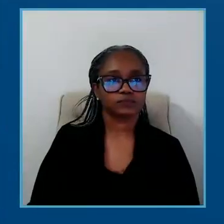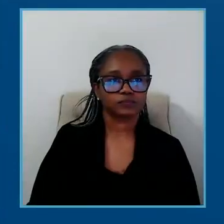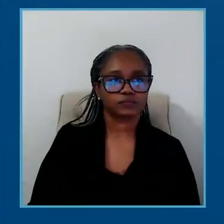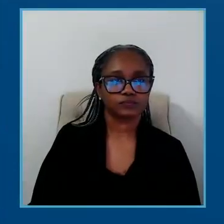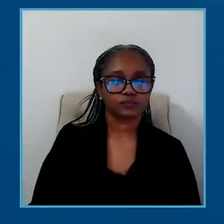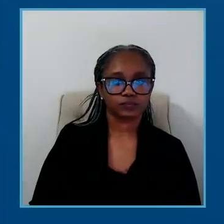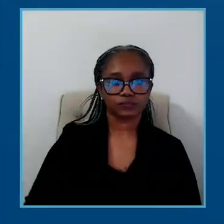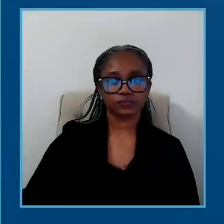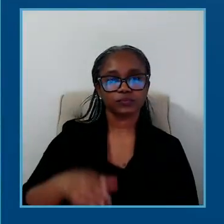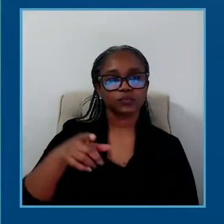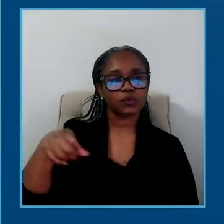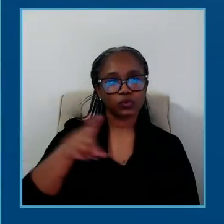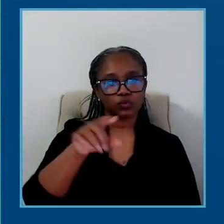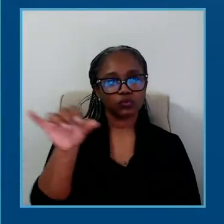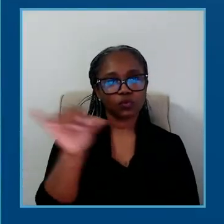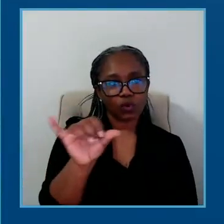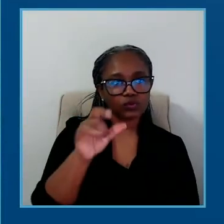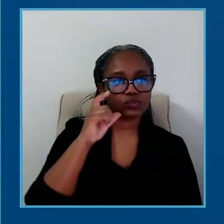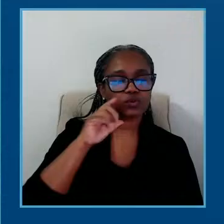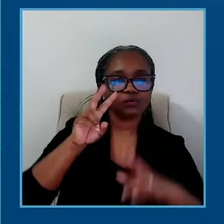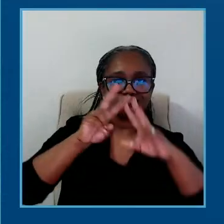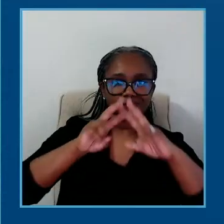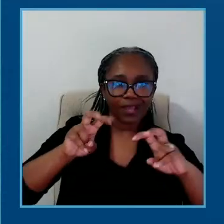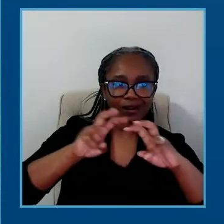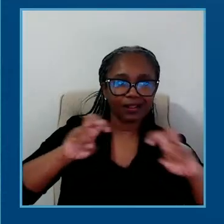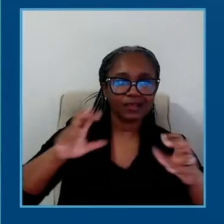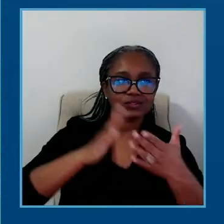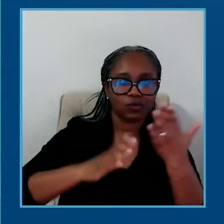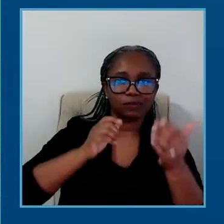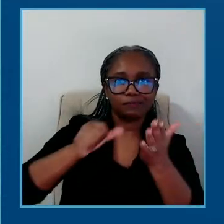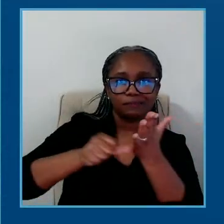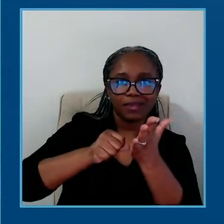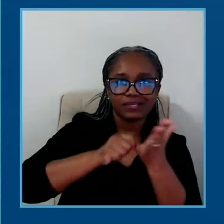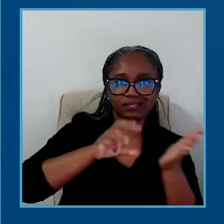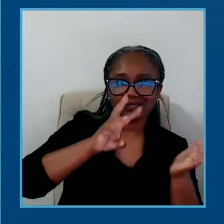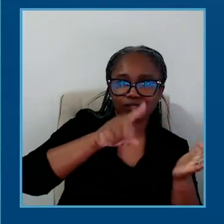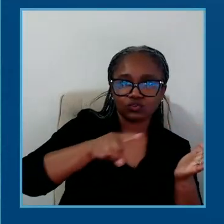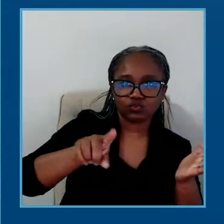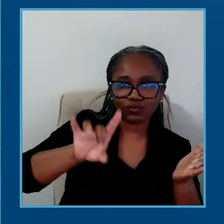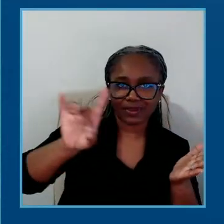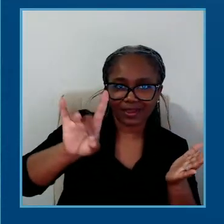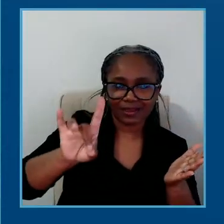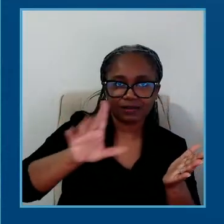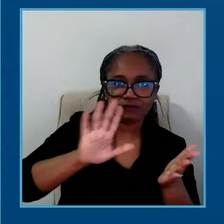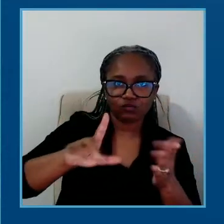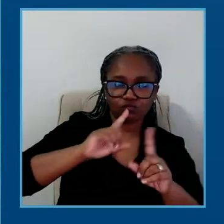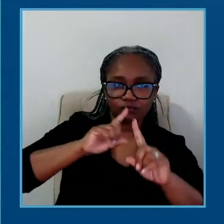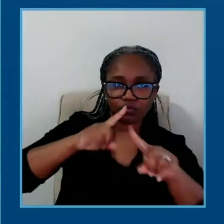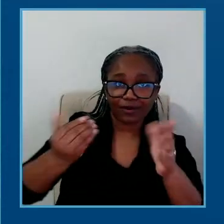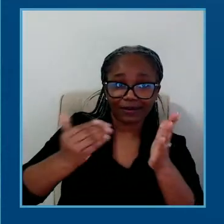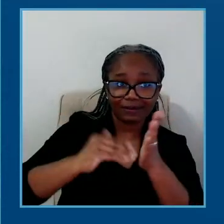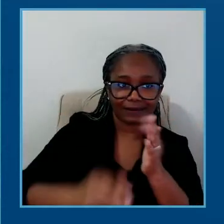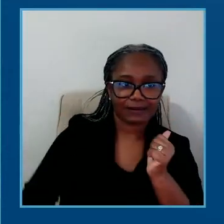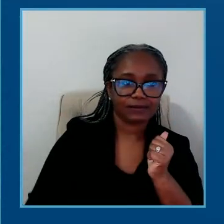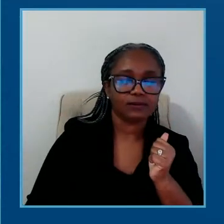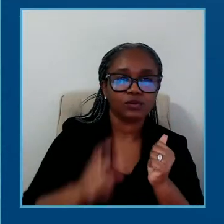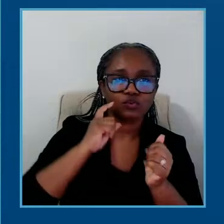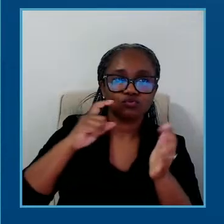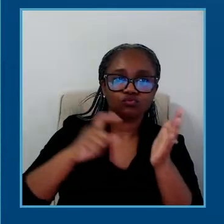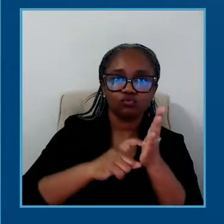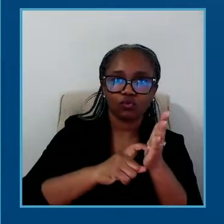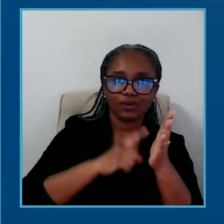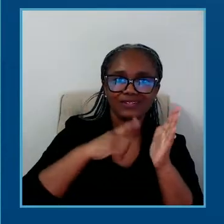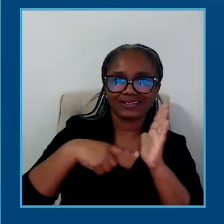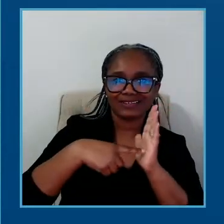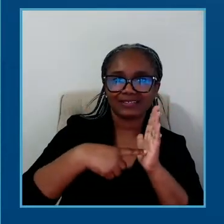You also analyze on pages 6 through 8 of your report, again, Exhibit 1 of the